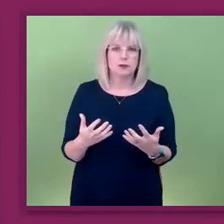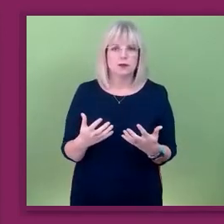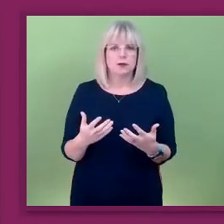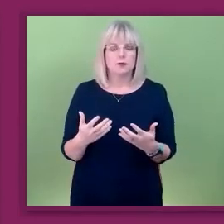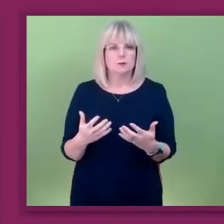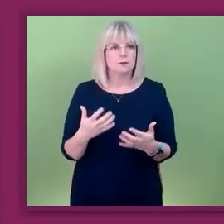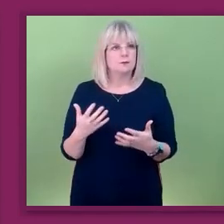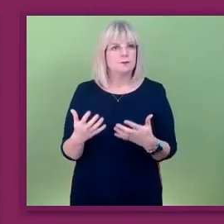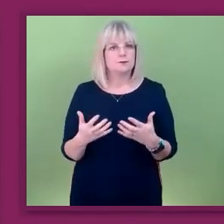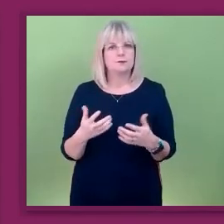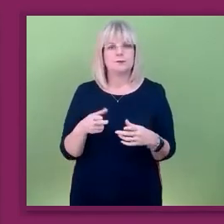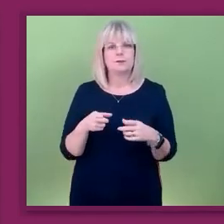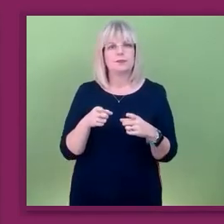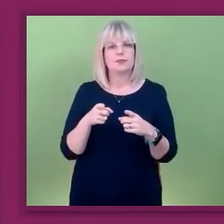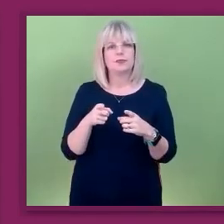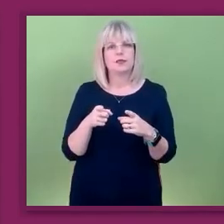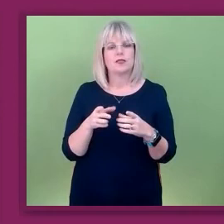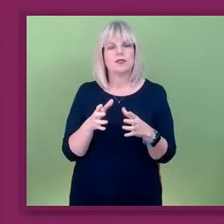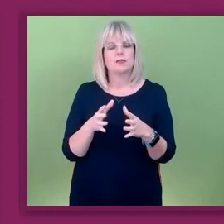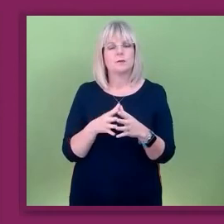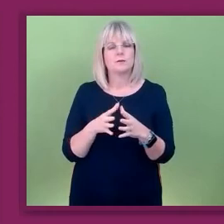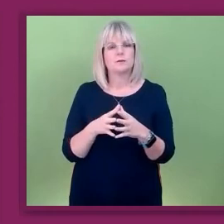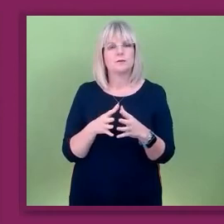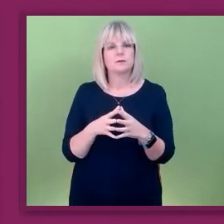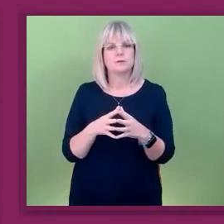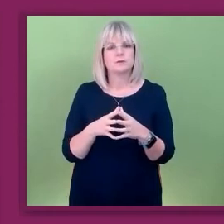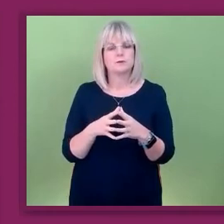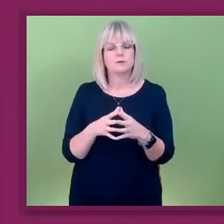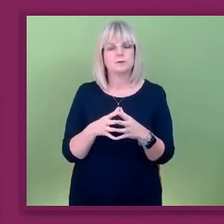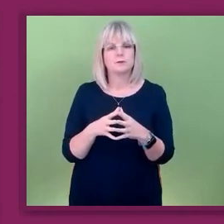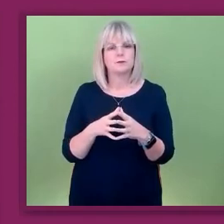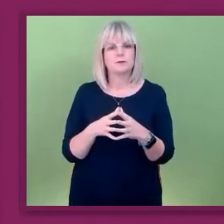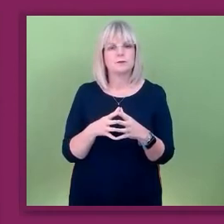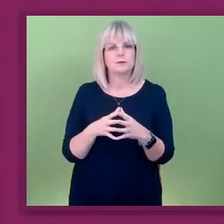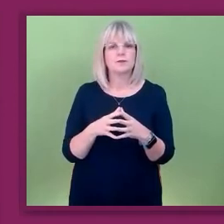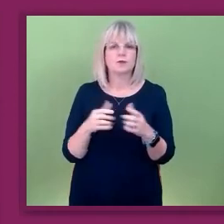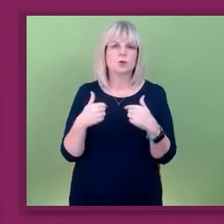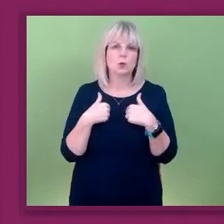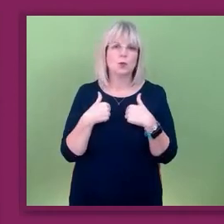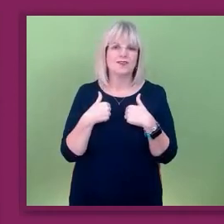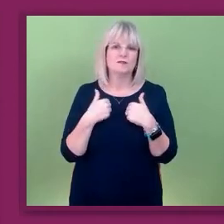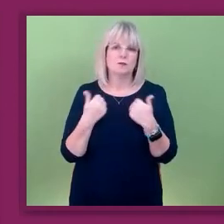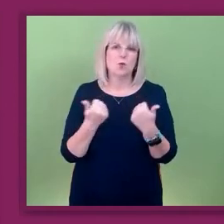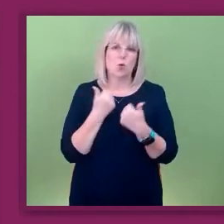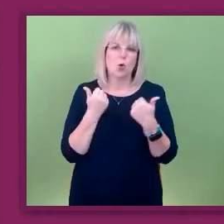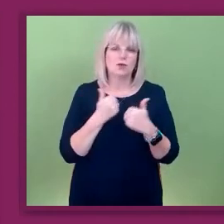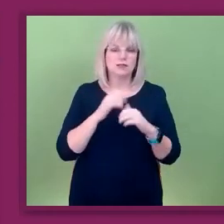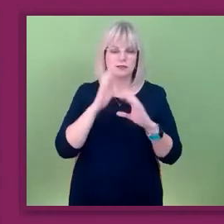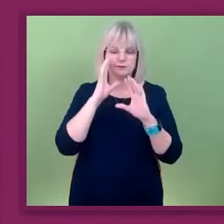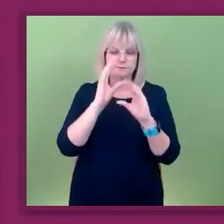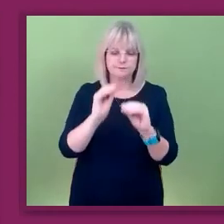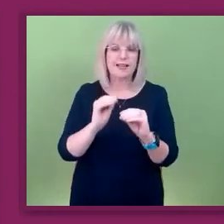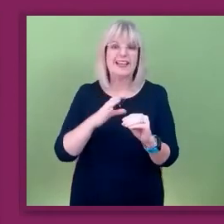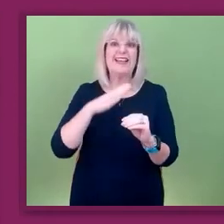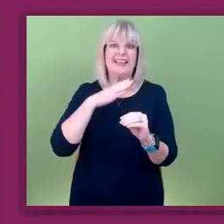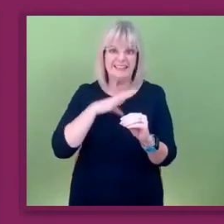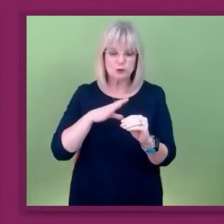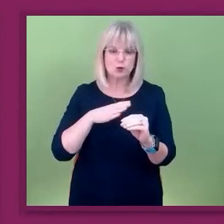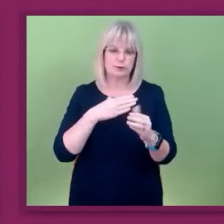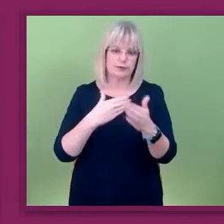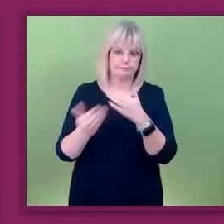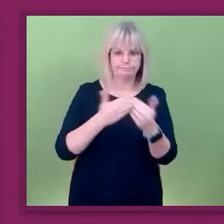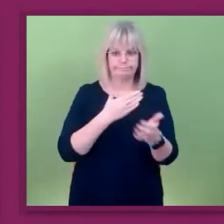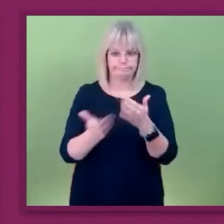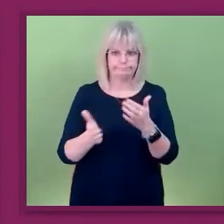this is, I mean, we've already pointed out, it just needs to be addressed and speaking up about it.